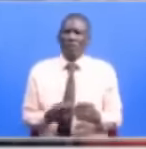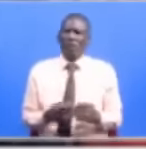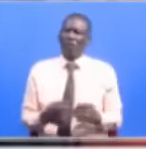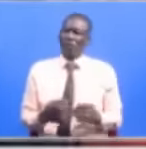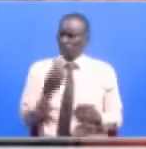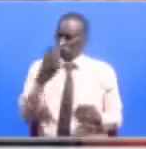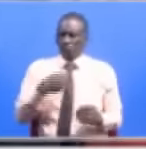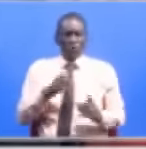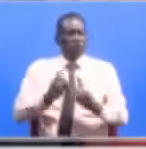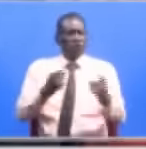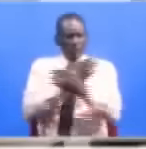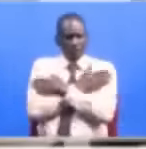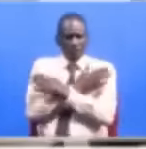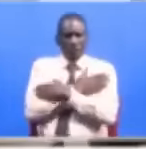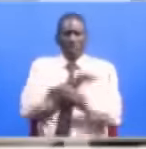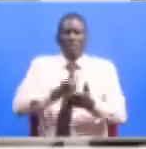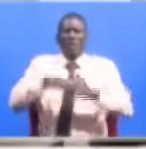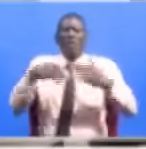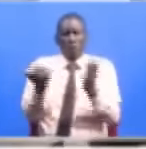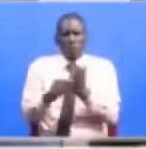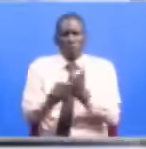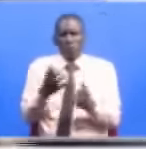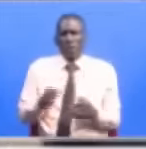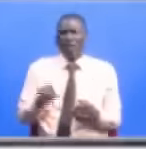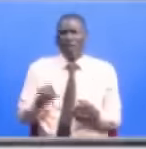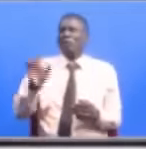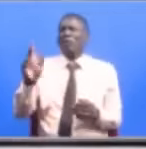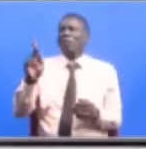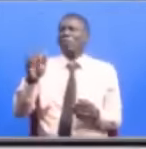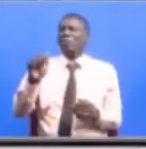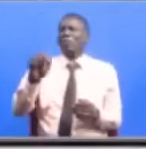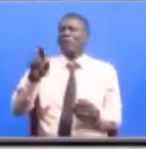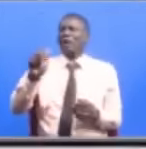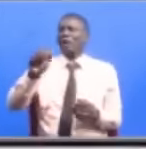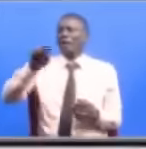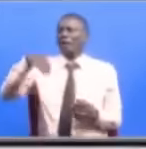Yes. So that's what happened. Ibrahim Karanja, NTV.